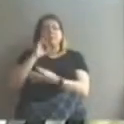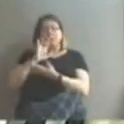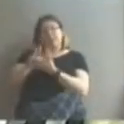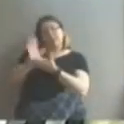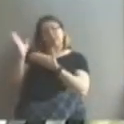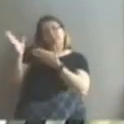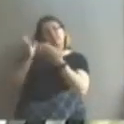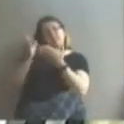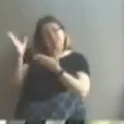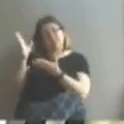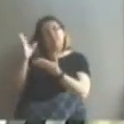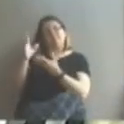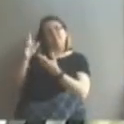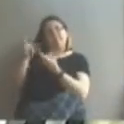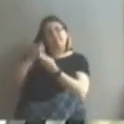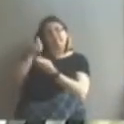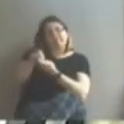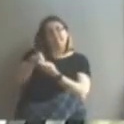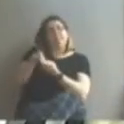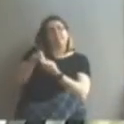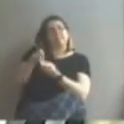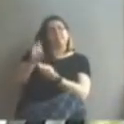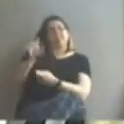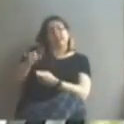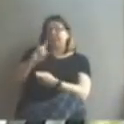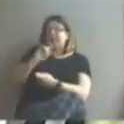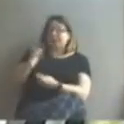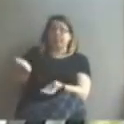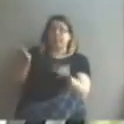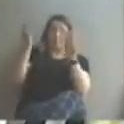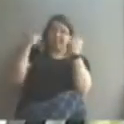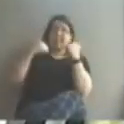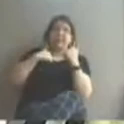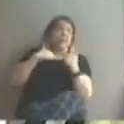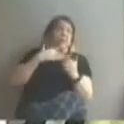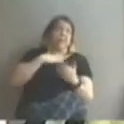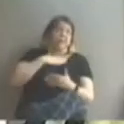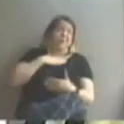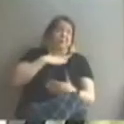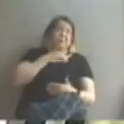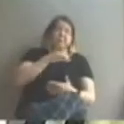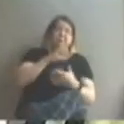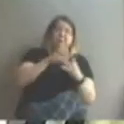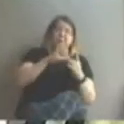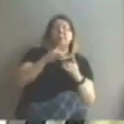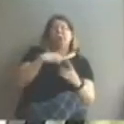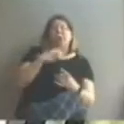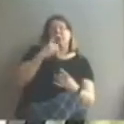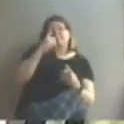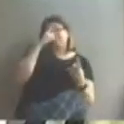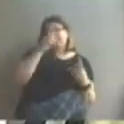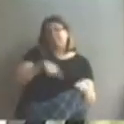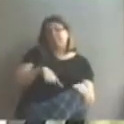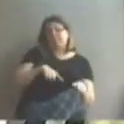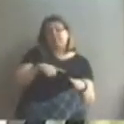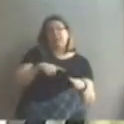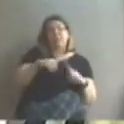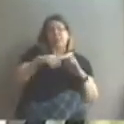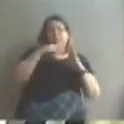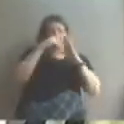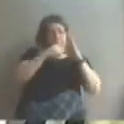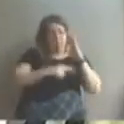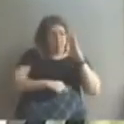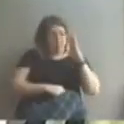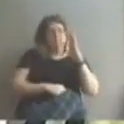academic services, particularly because it is overwhelming, and I appreciate you saying that. I don't disagree in taking in the lists, but